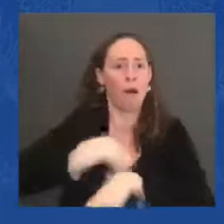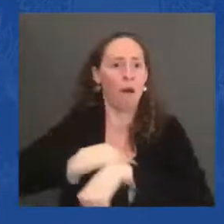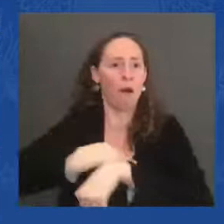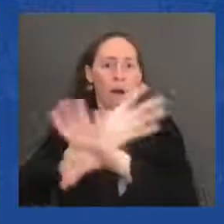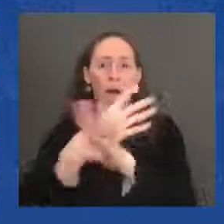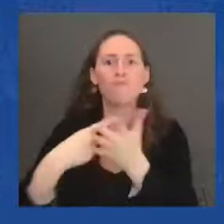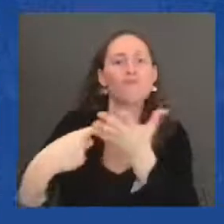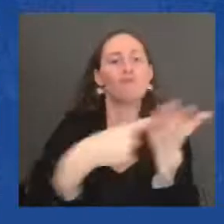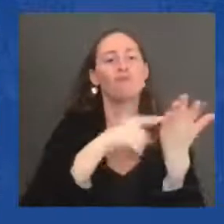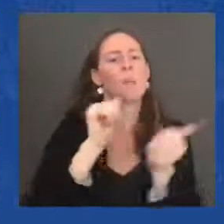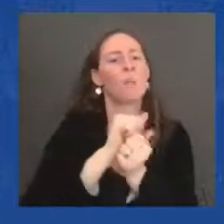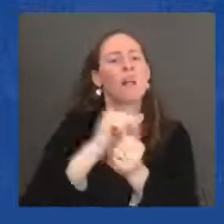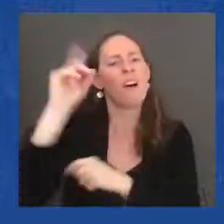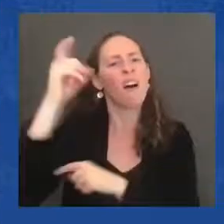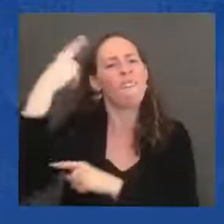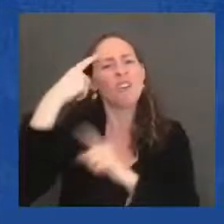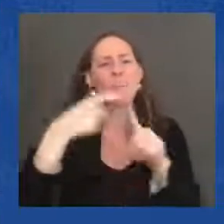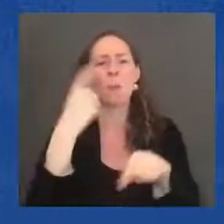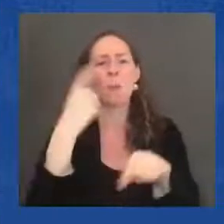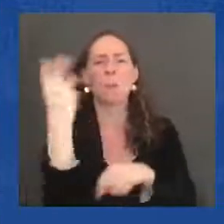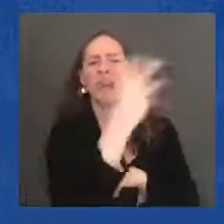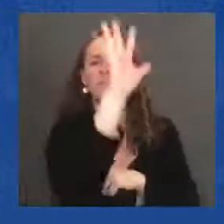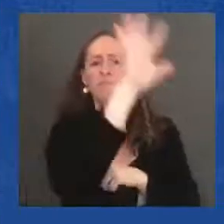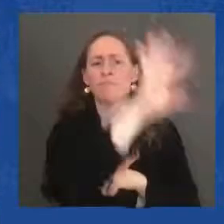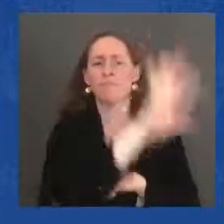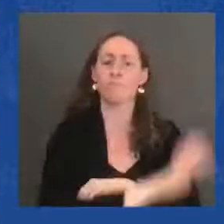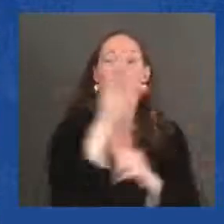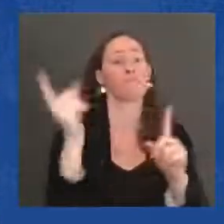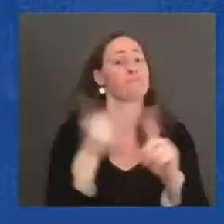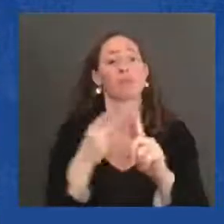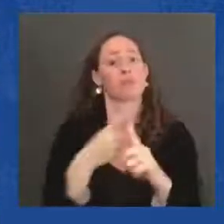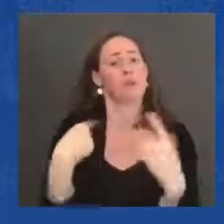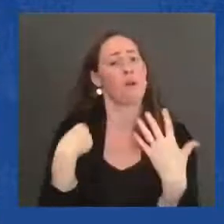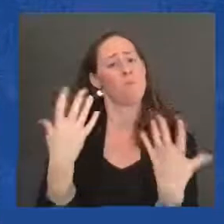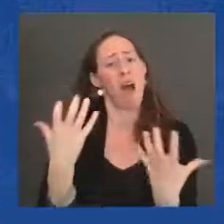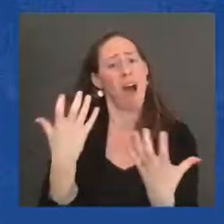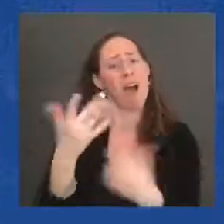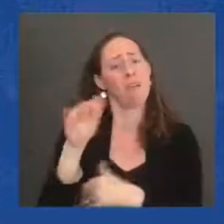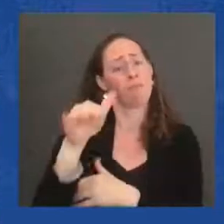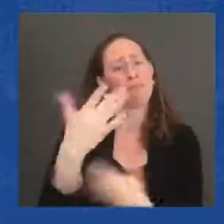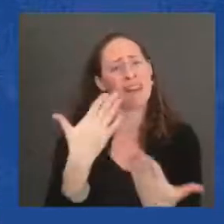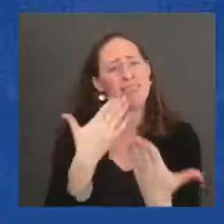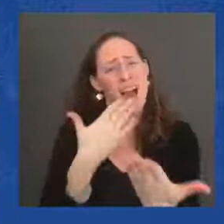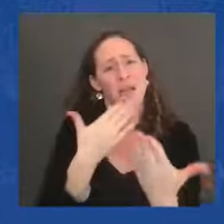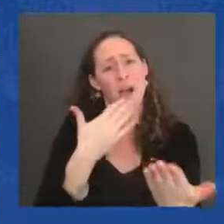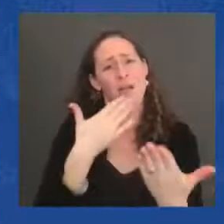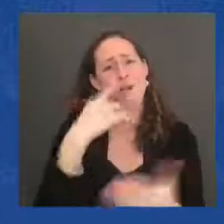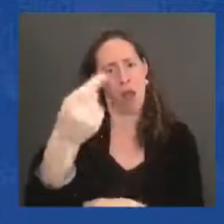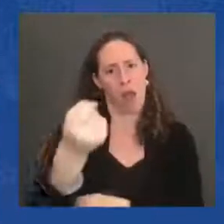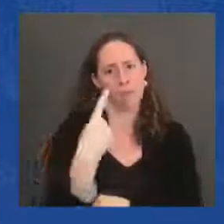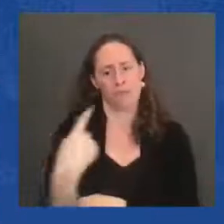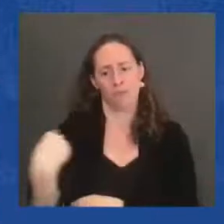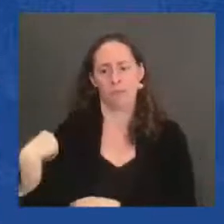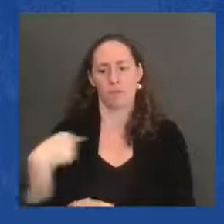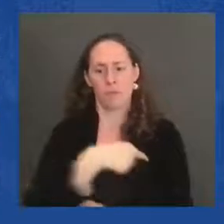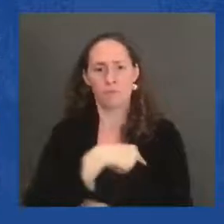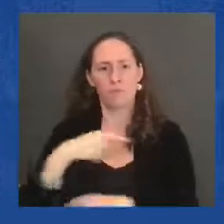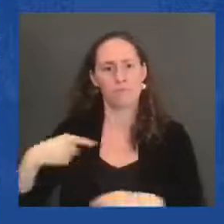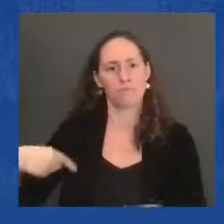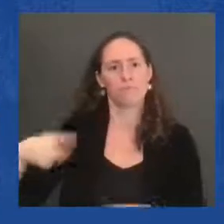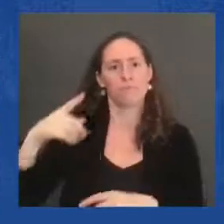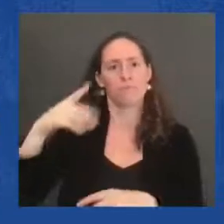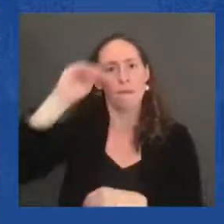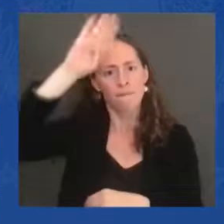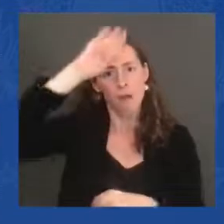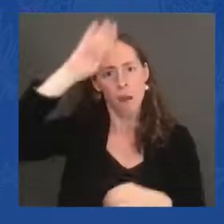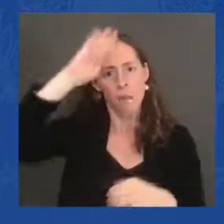to get on the fires early, given the incredible drought that we have in the West, so that we didn't have those fires we needed to worry